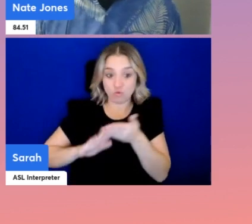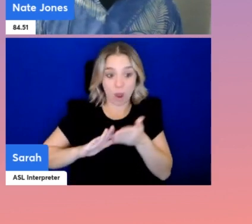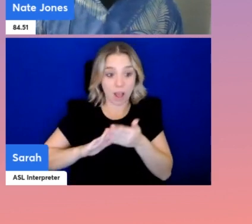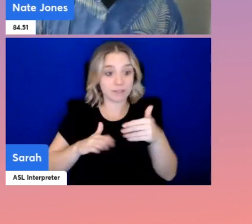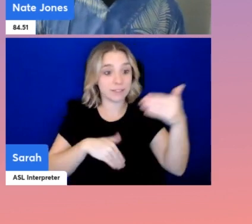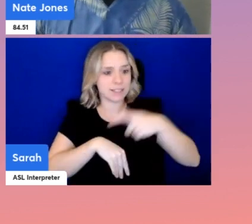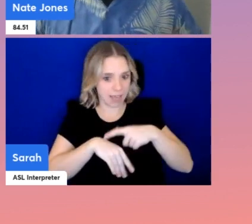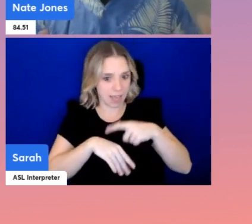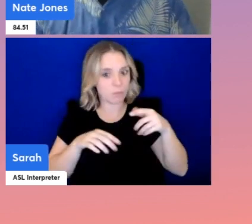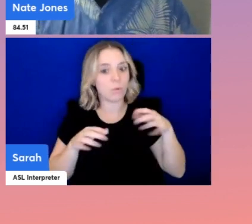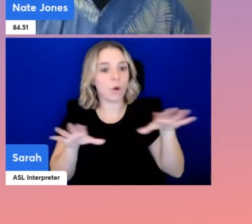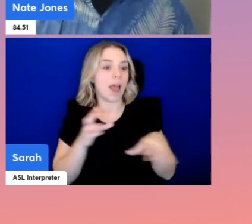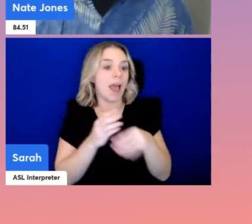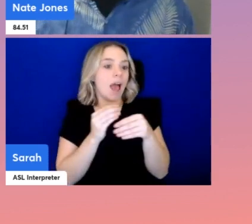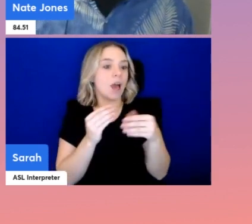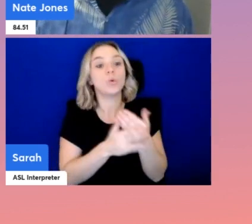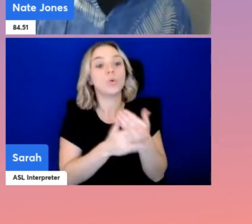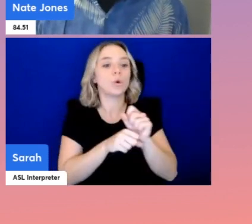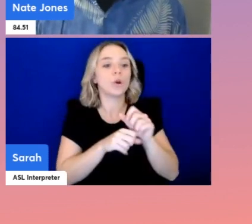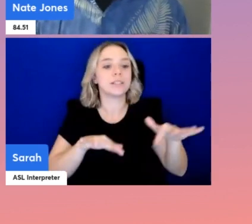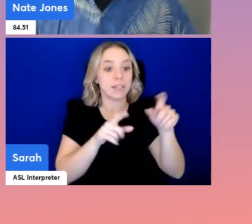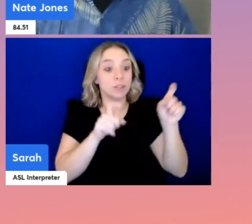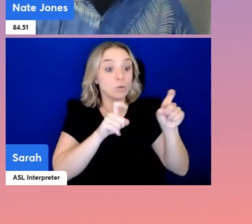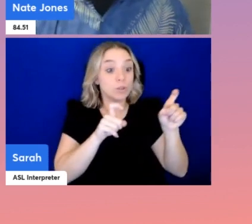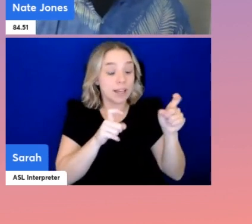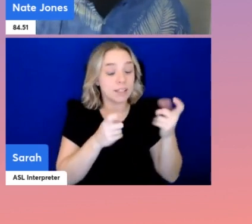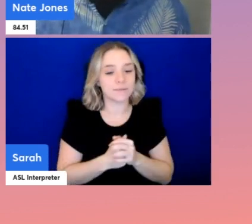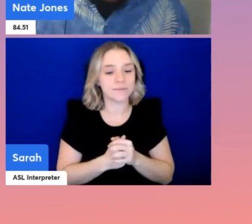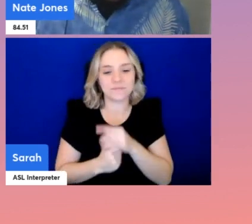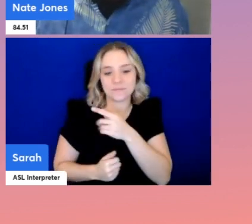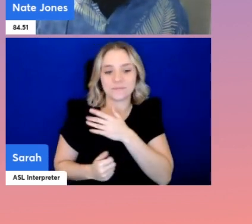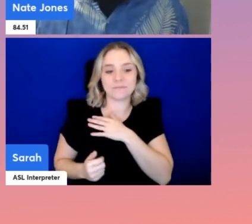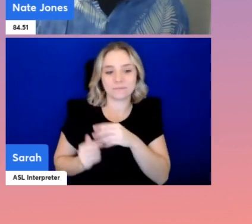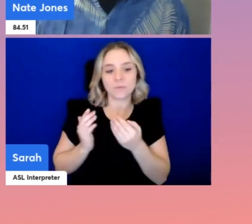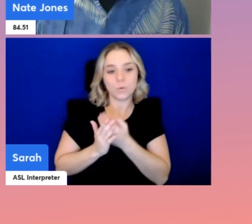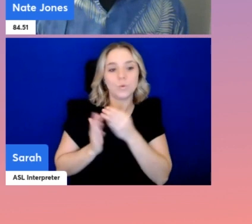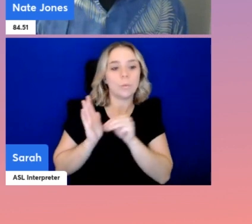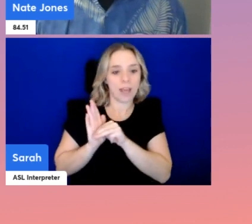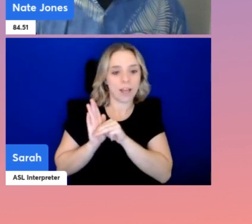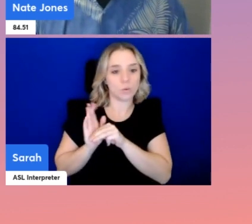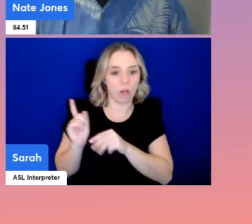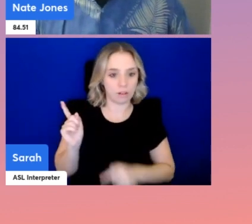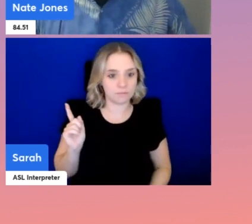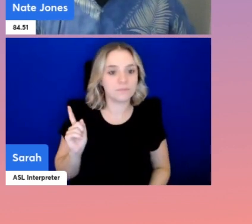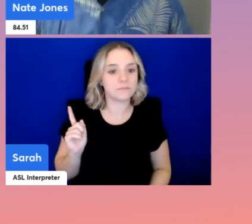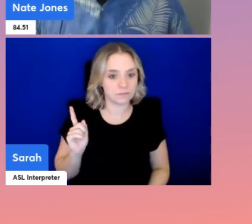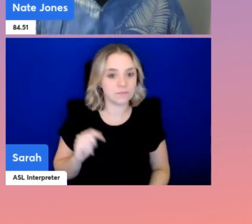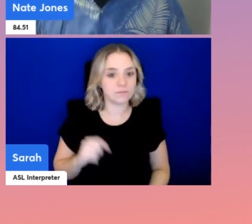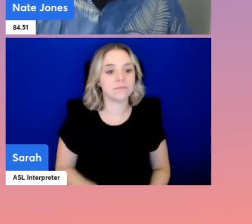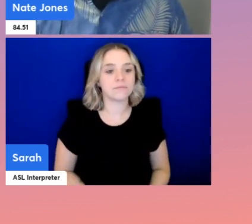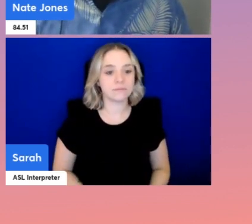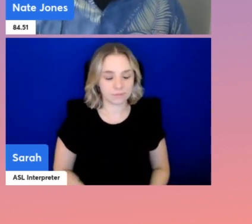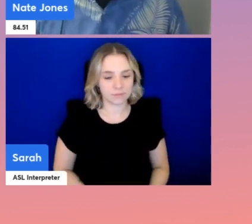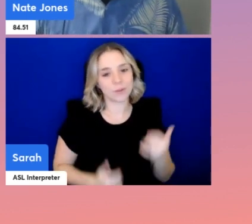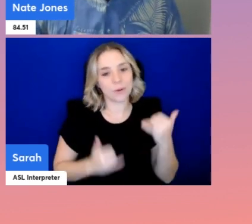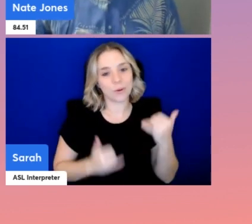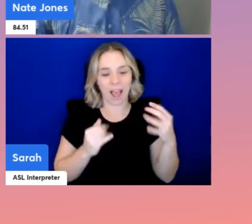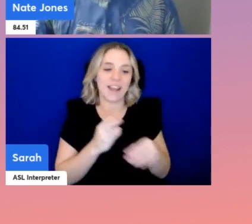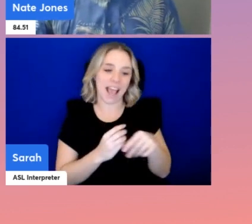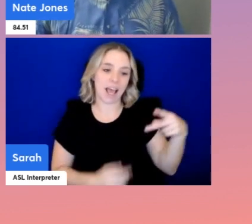to test with. So this is my module, my Azure RM HashiTalks demo module. So now I have to put in a PR,